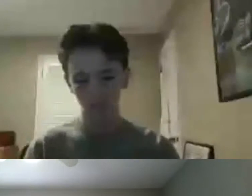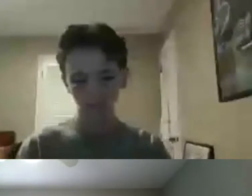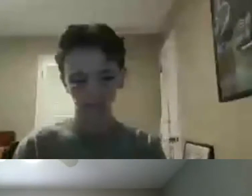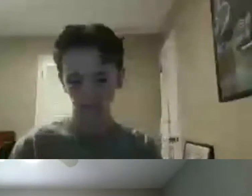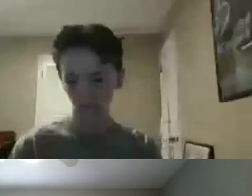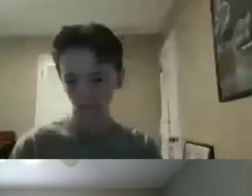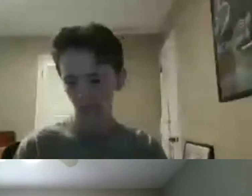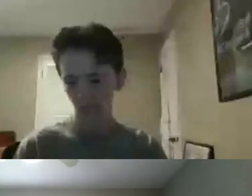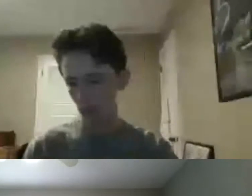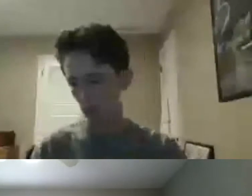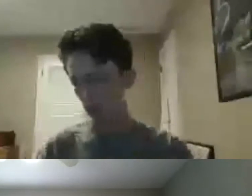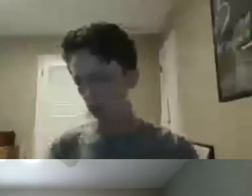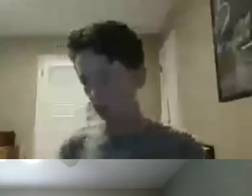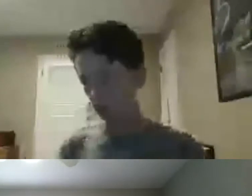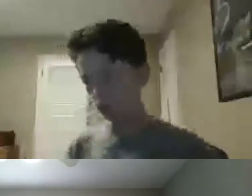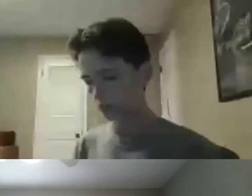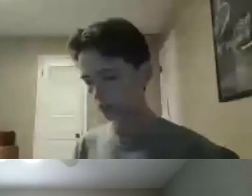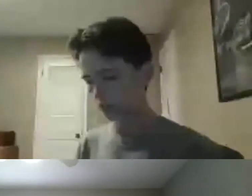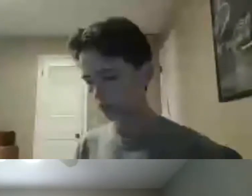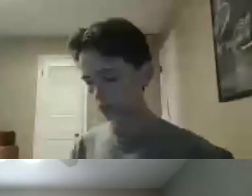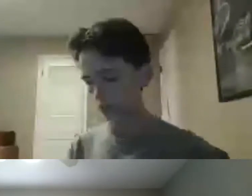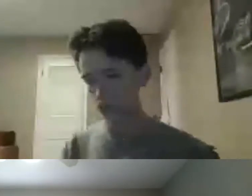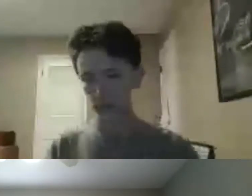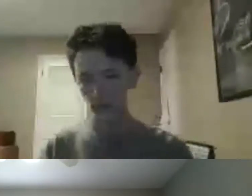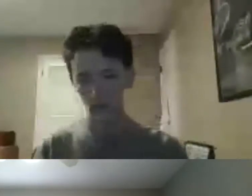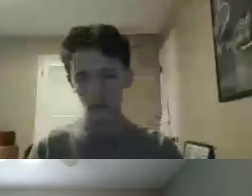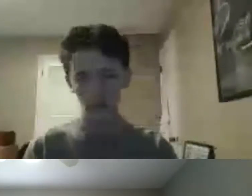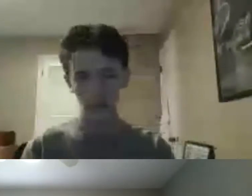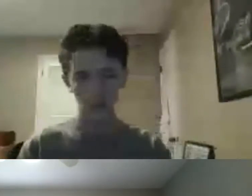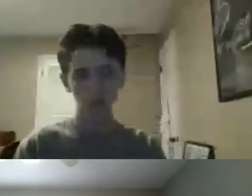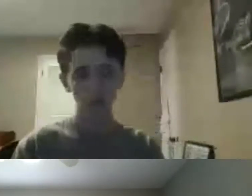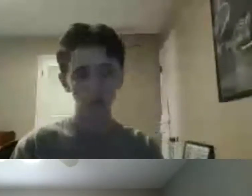All right. Next is Soliana.